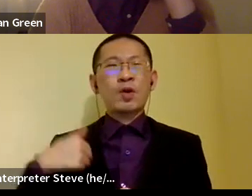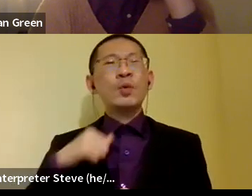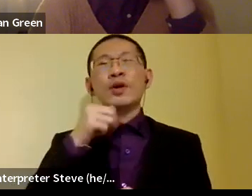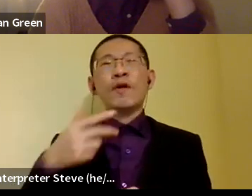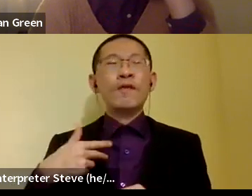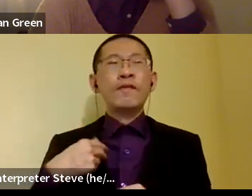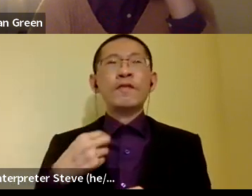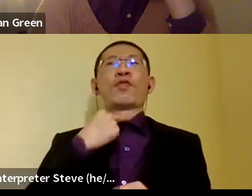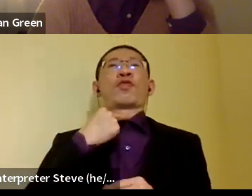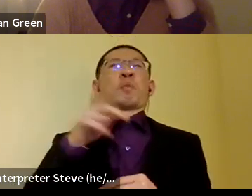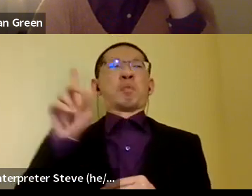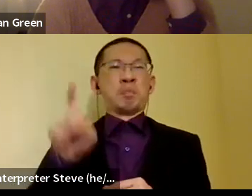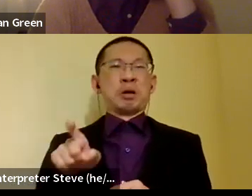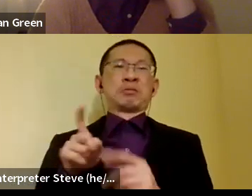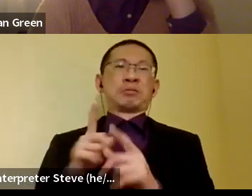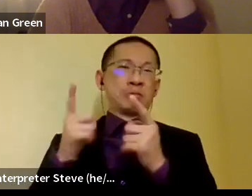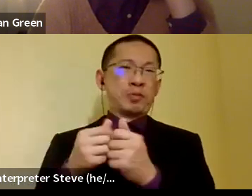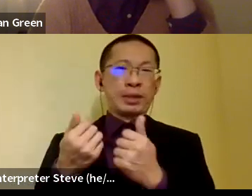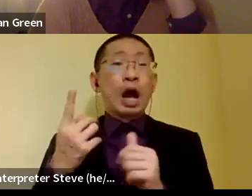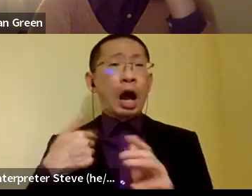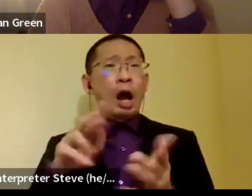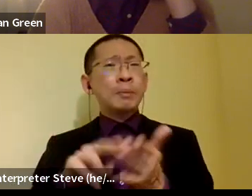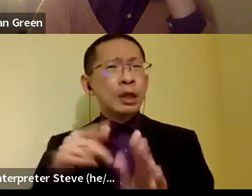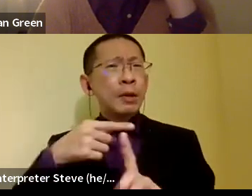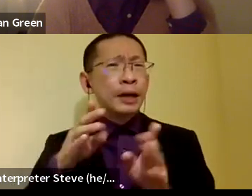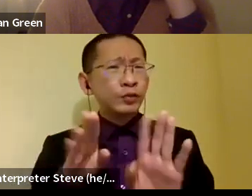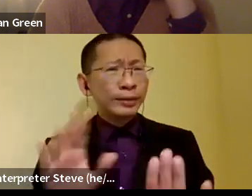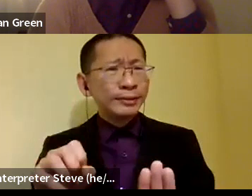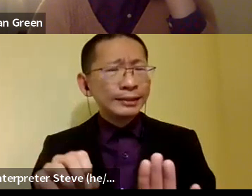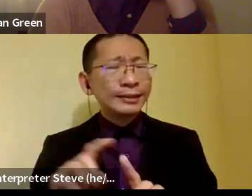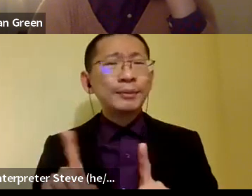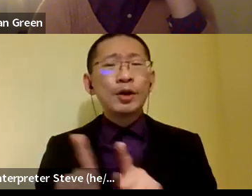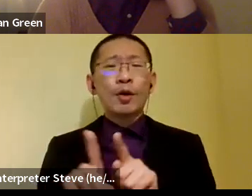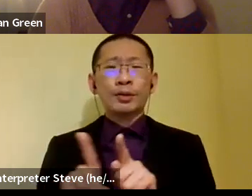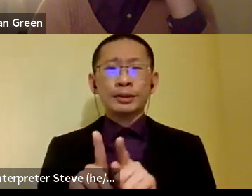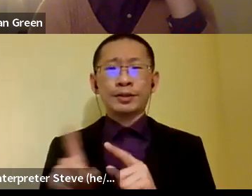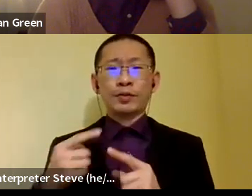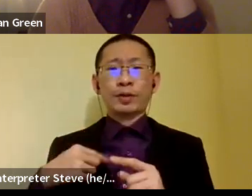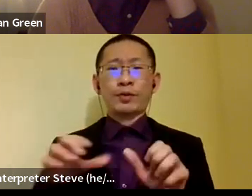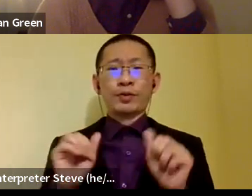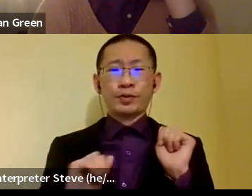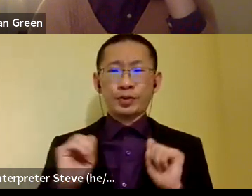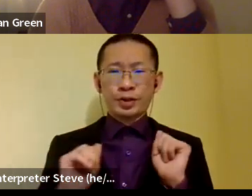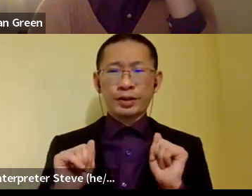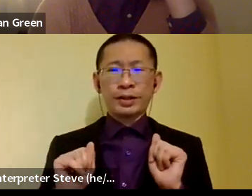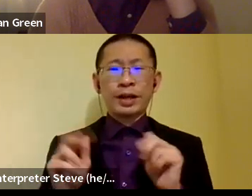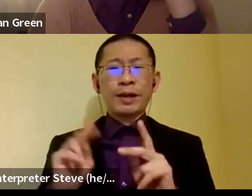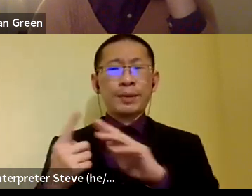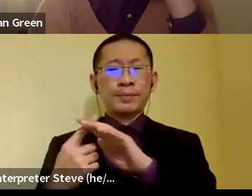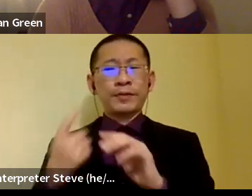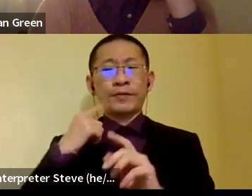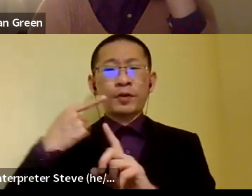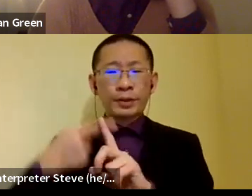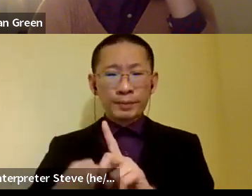to agree with anyone. And I mean that in a positive way. But then there's also, you know, when we do shows, people disappear for a